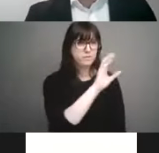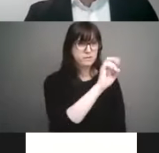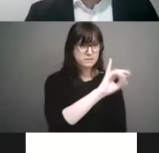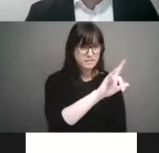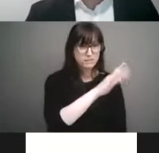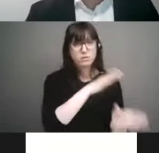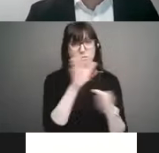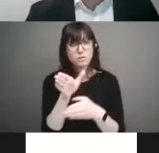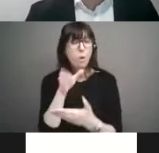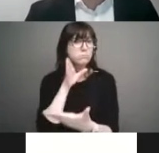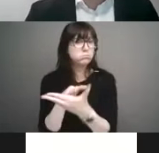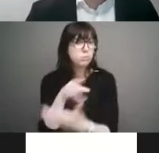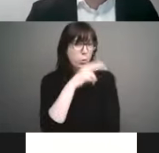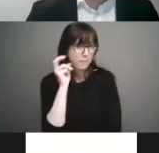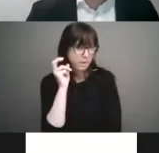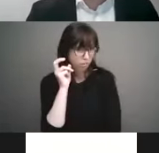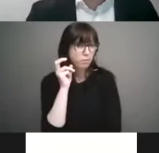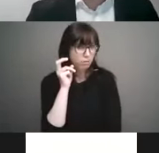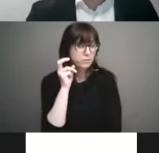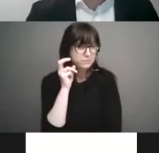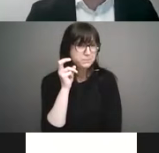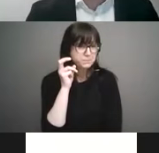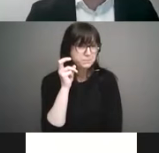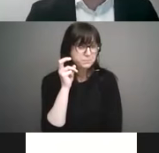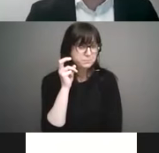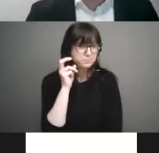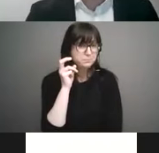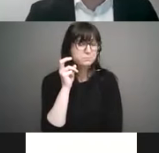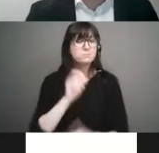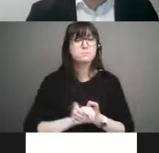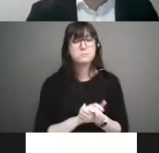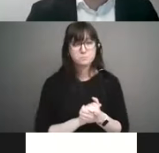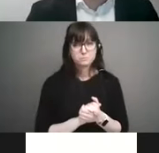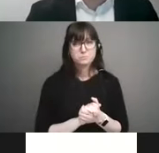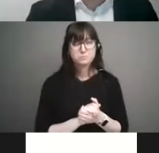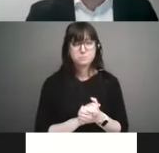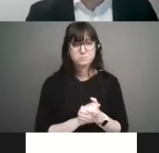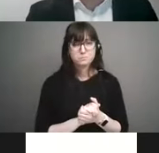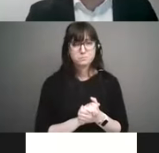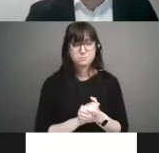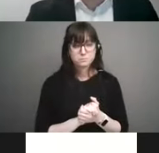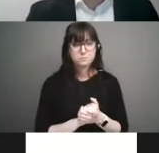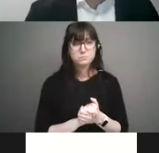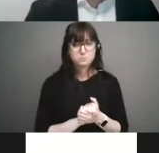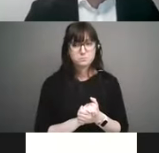whether remedy is pursued under an avenue that's provided for in criminal